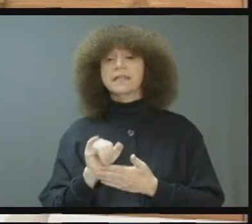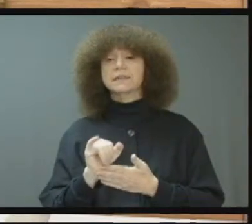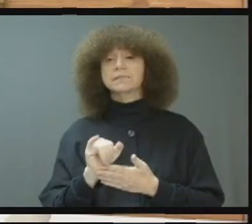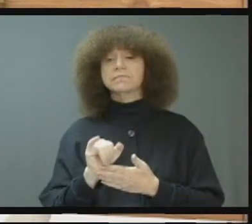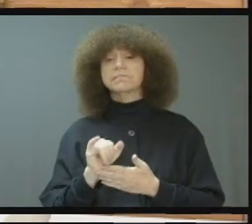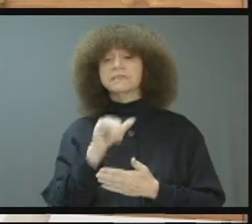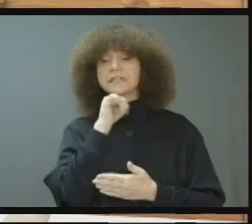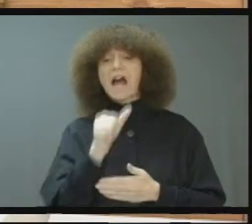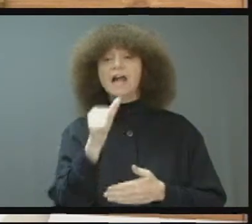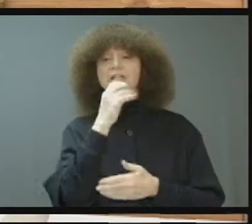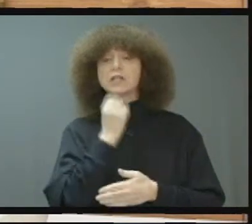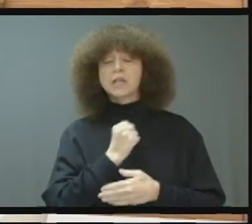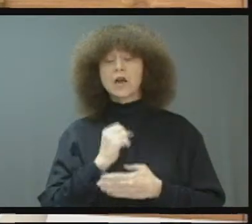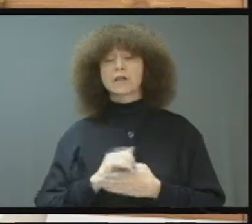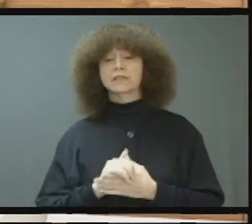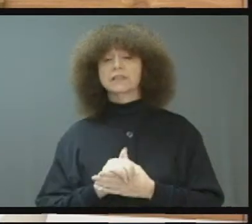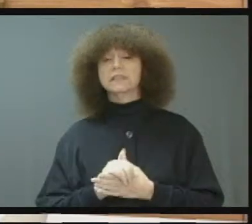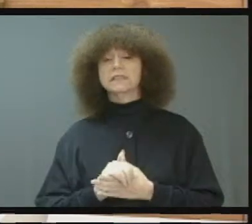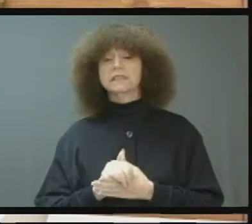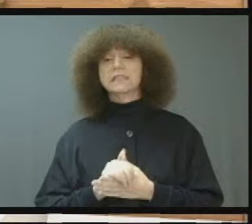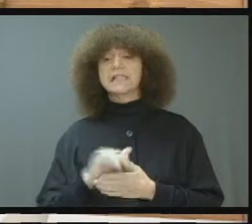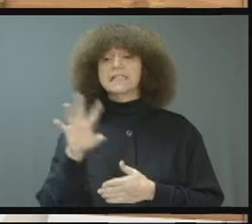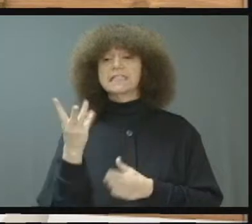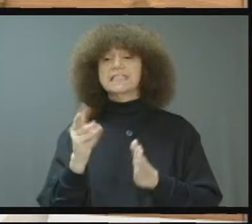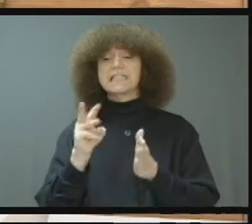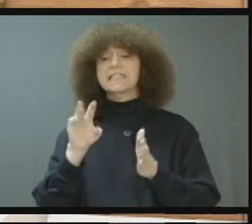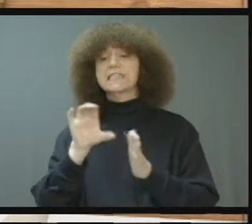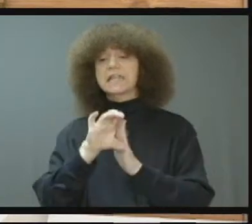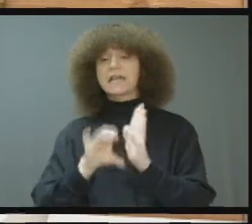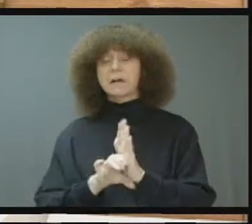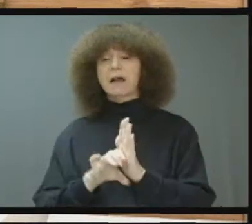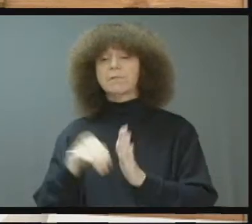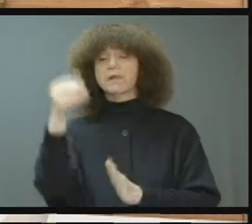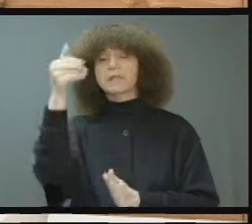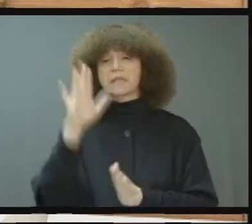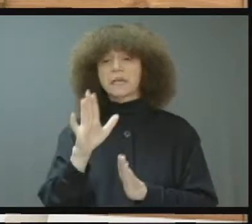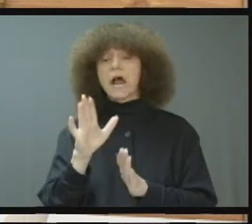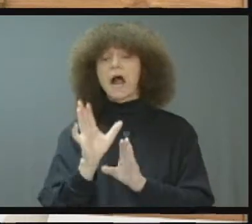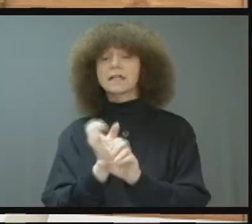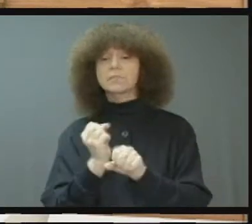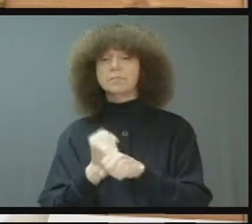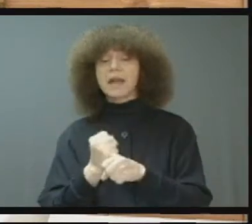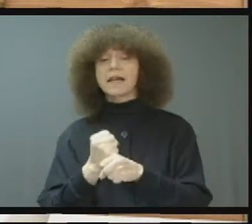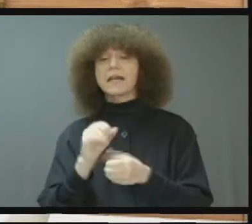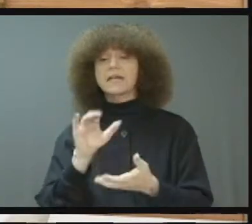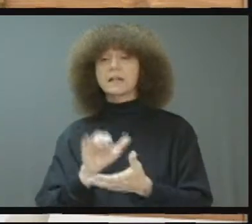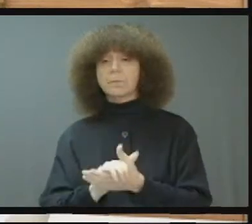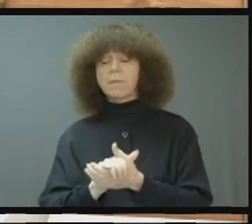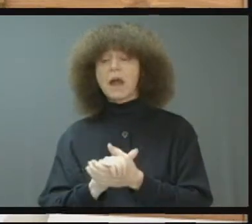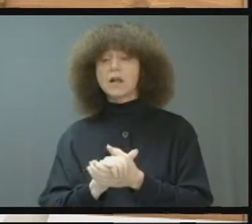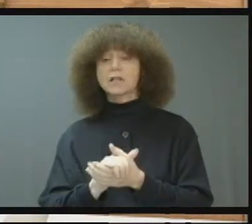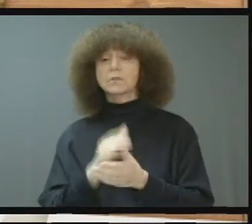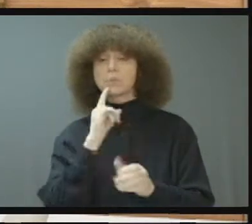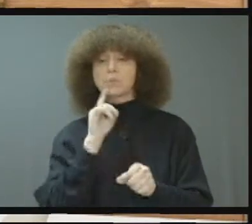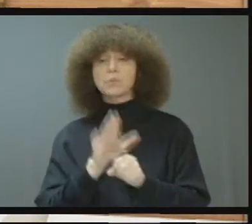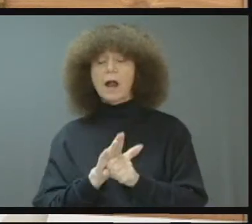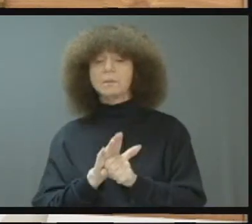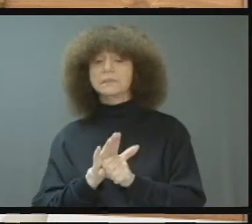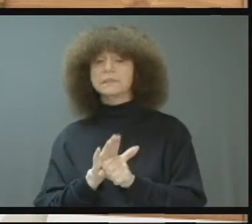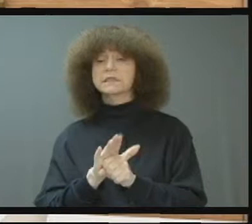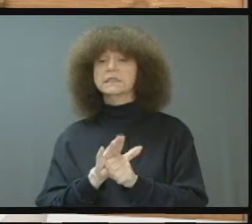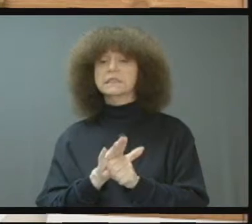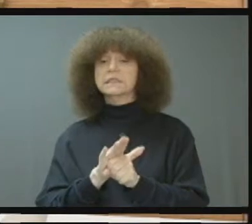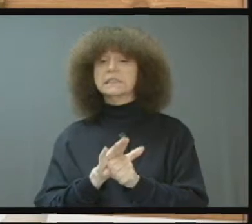gifts, yet society keeps moving the marriage relationship farther and farther away from what God had intended. The